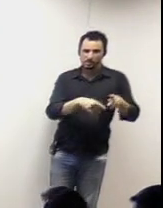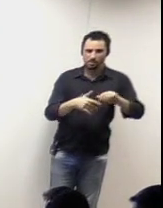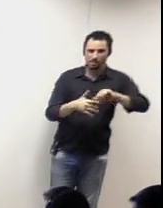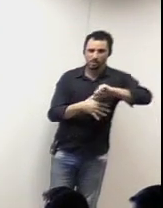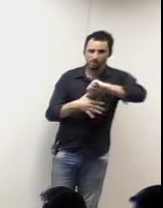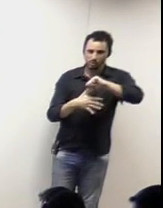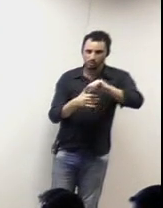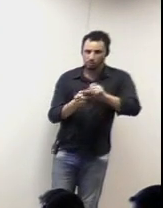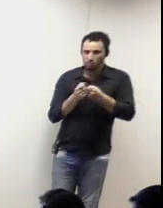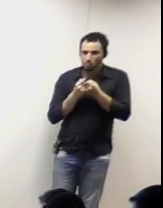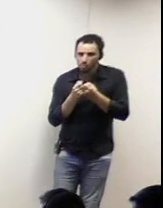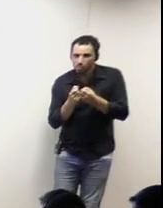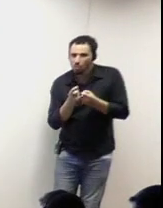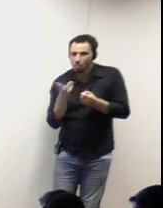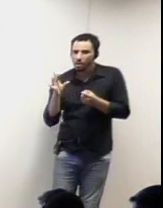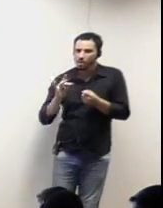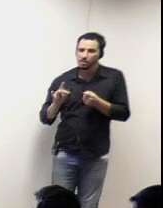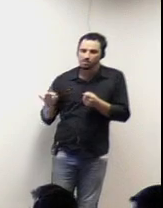Republicans.